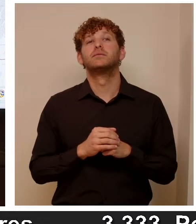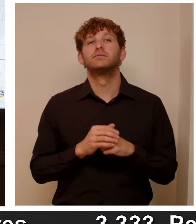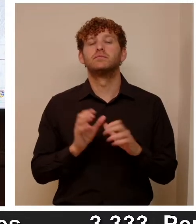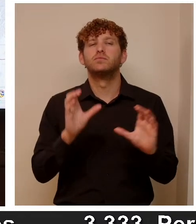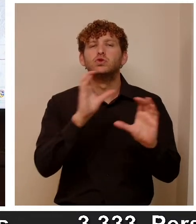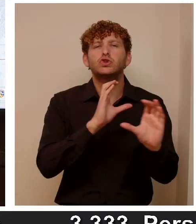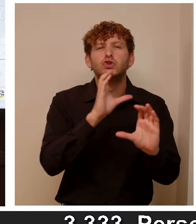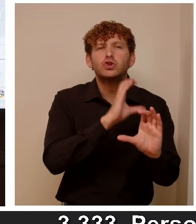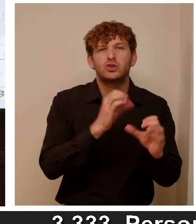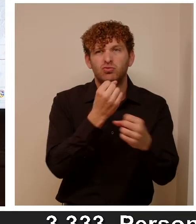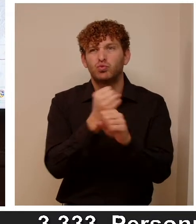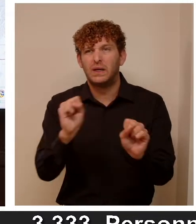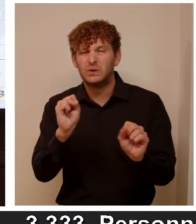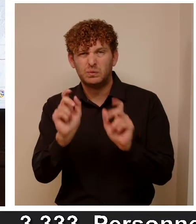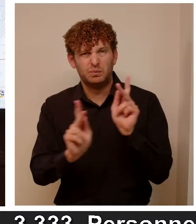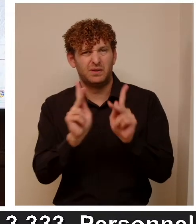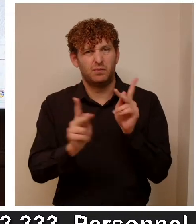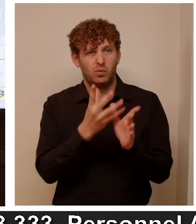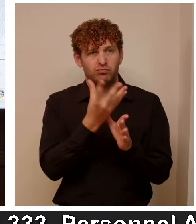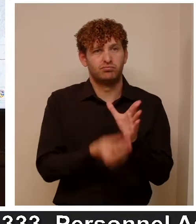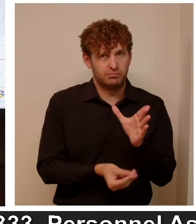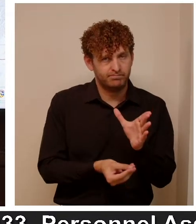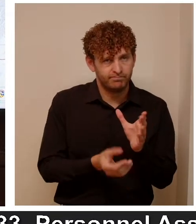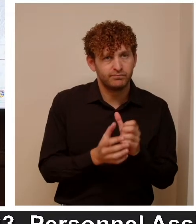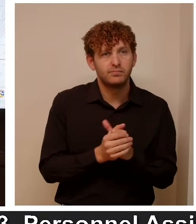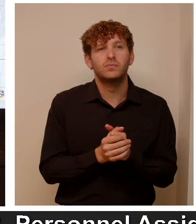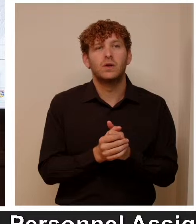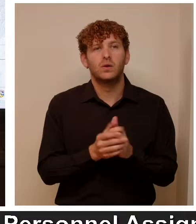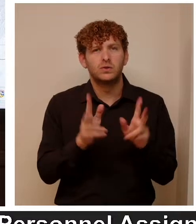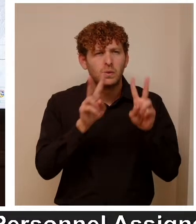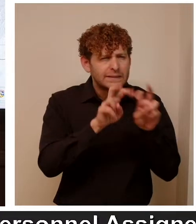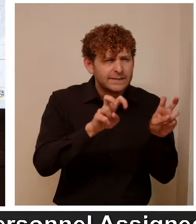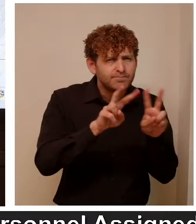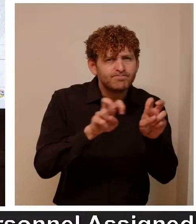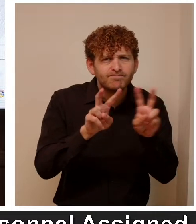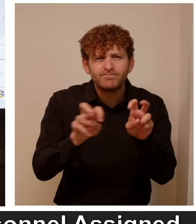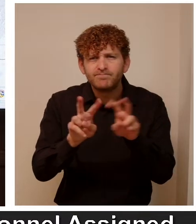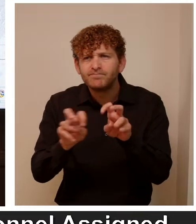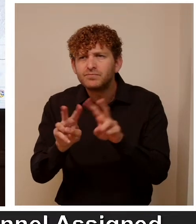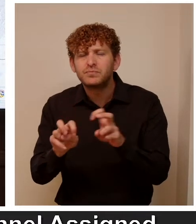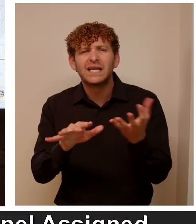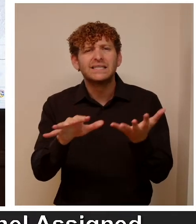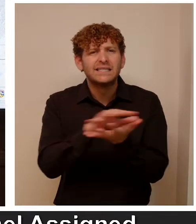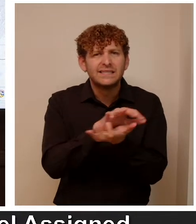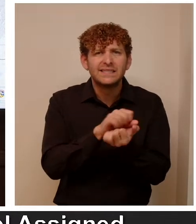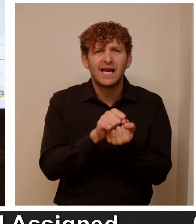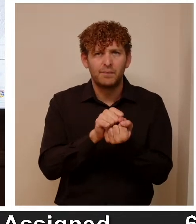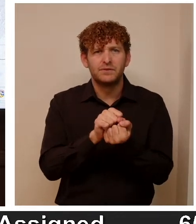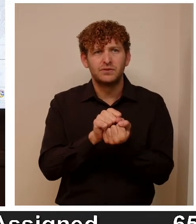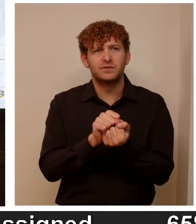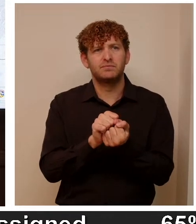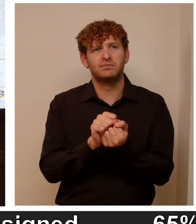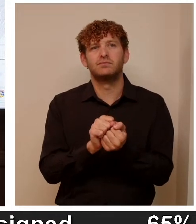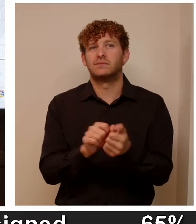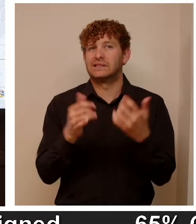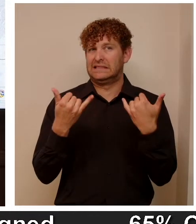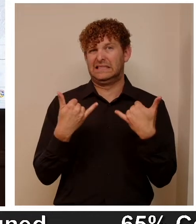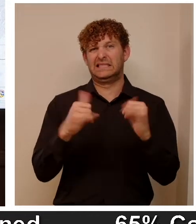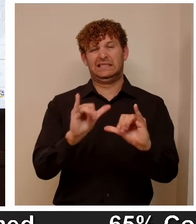certain areas, and people are assessing the areas for different damages. It's still extremely dangerous in that